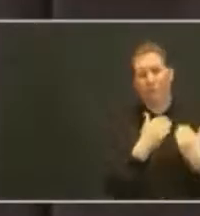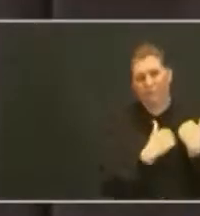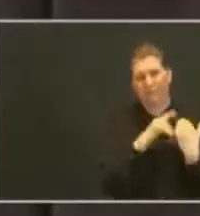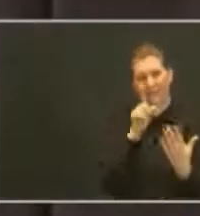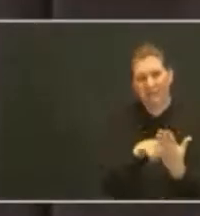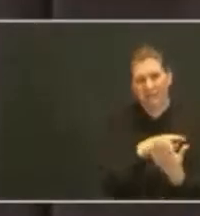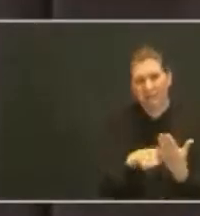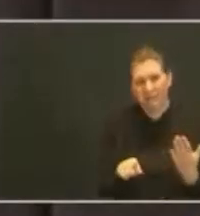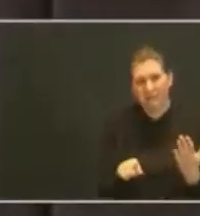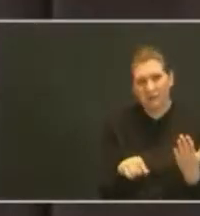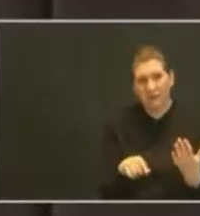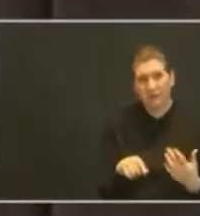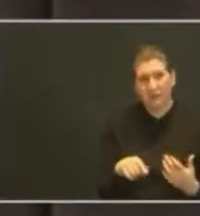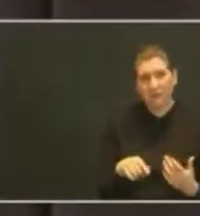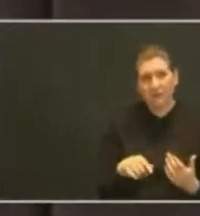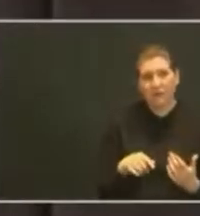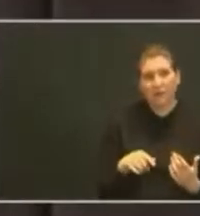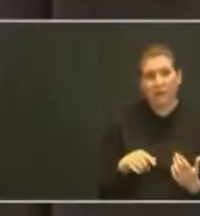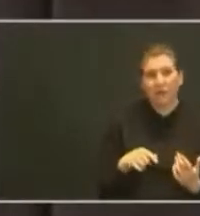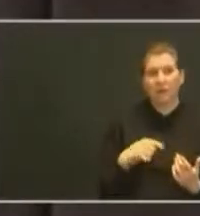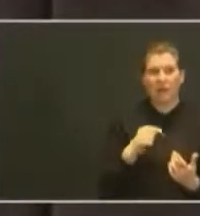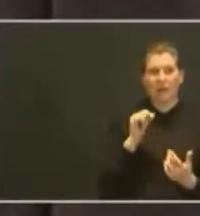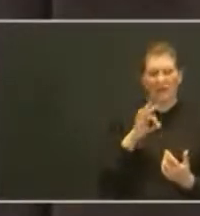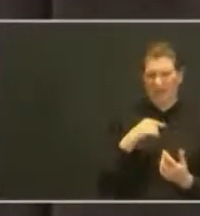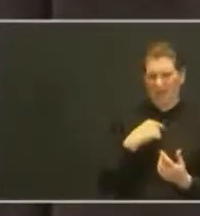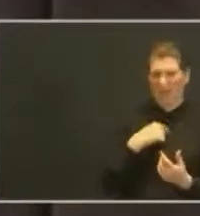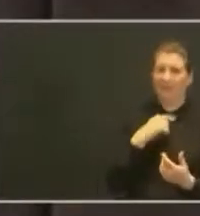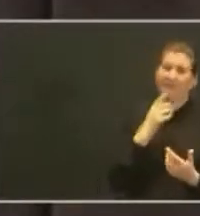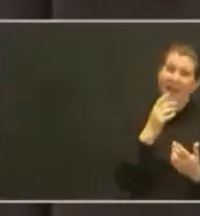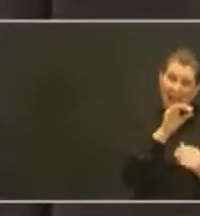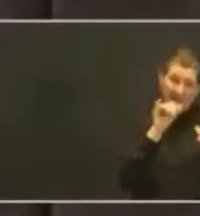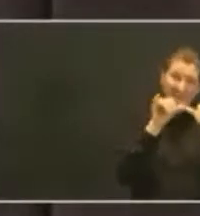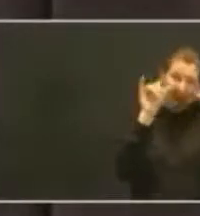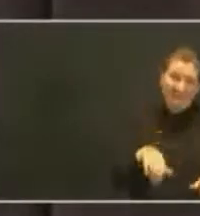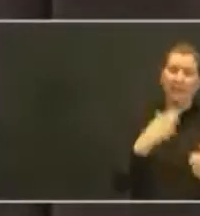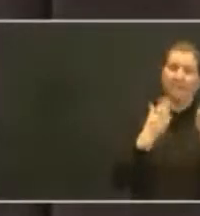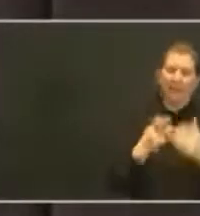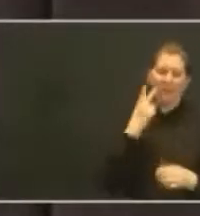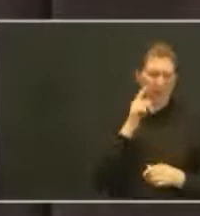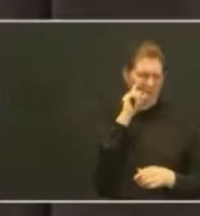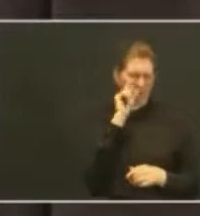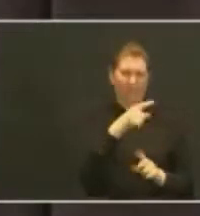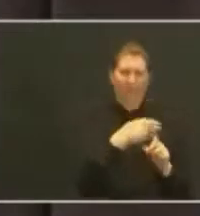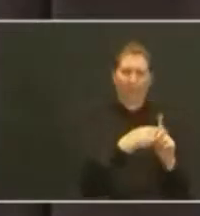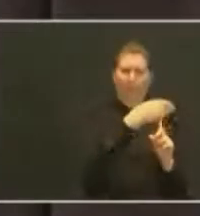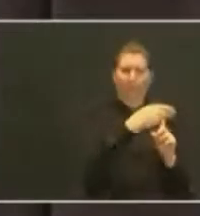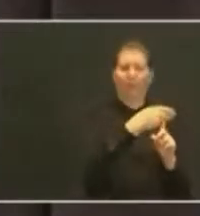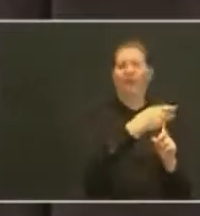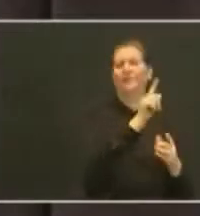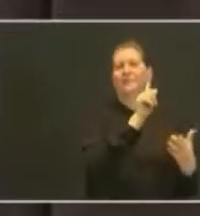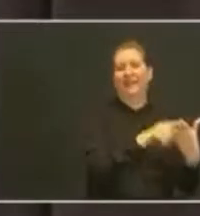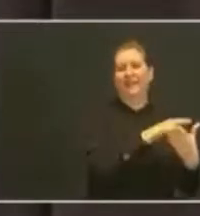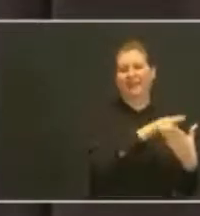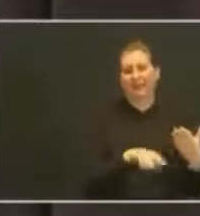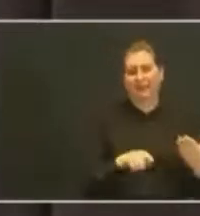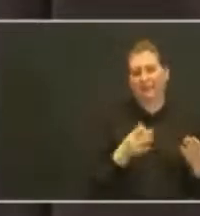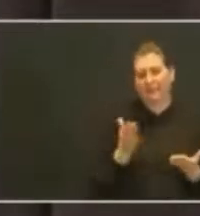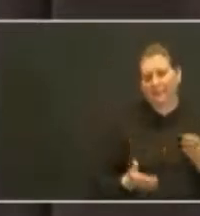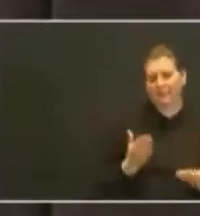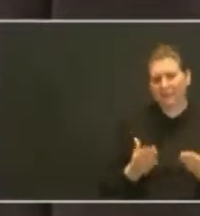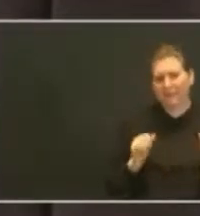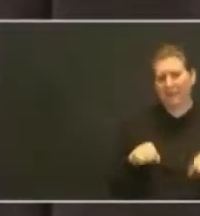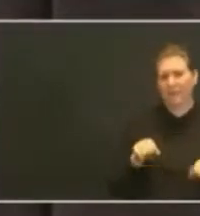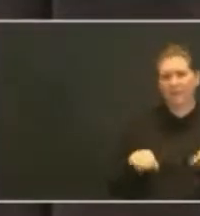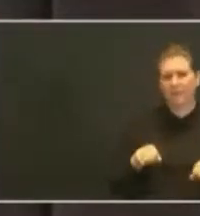them if we have individuals coming through who are not within the eligibility criteria. We know that this was a lot